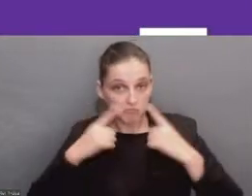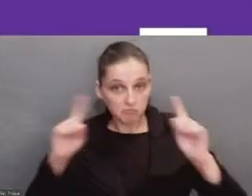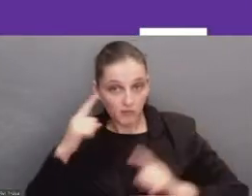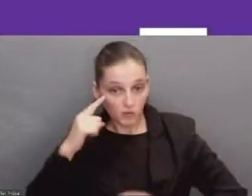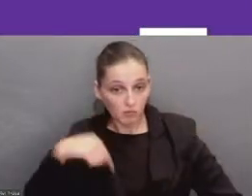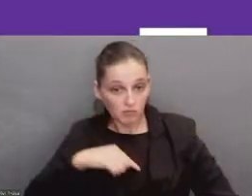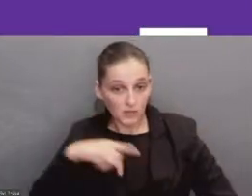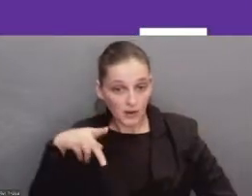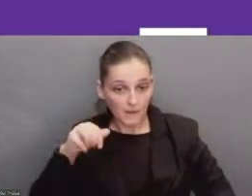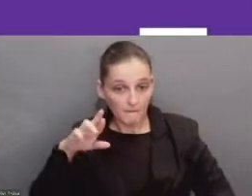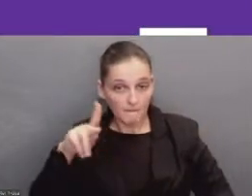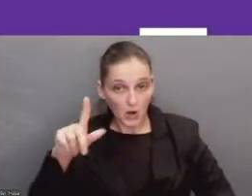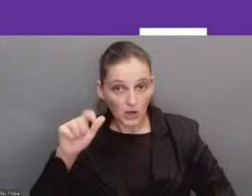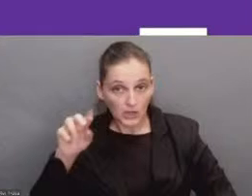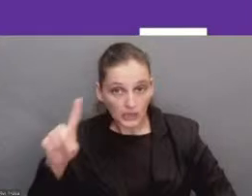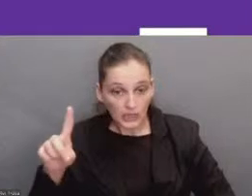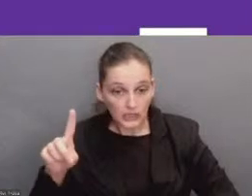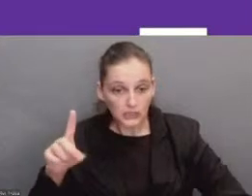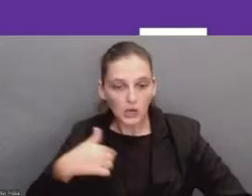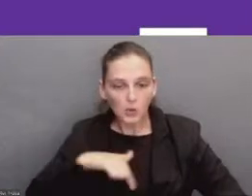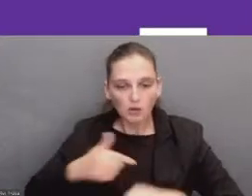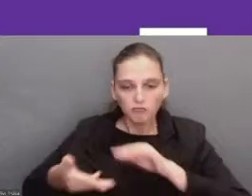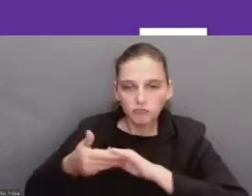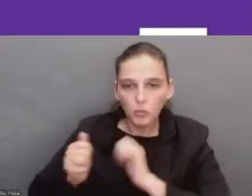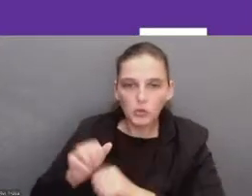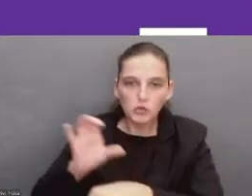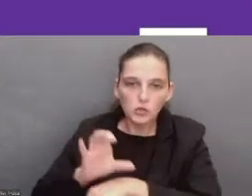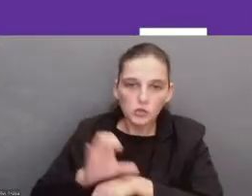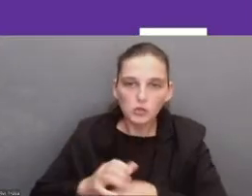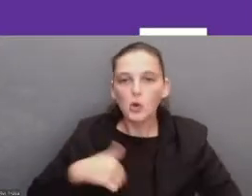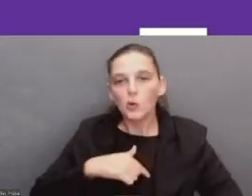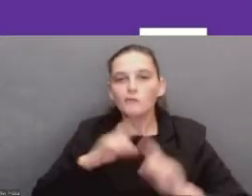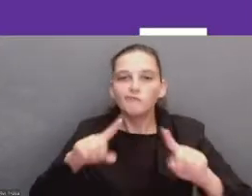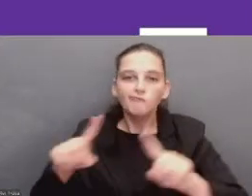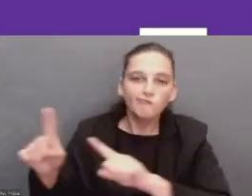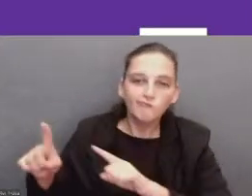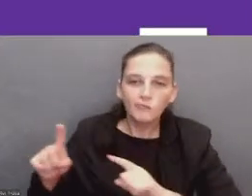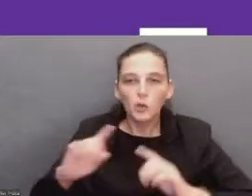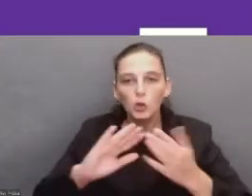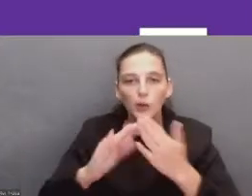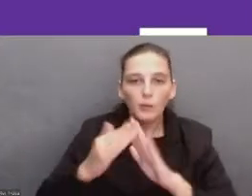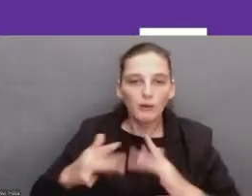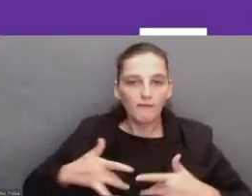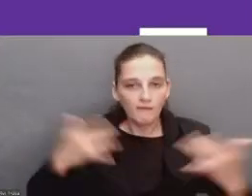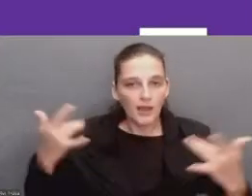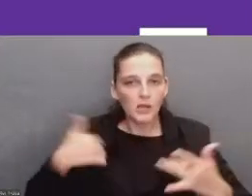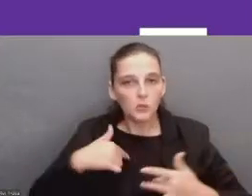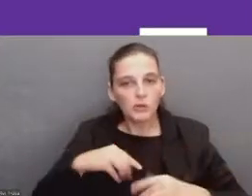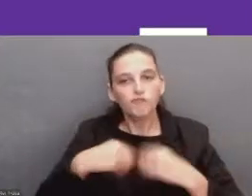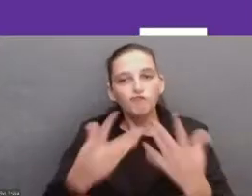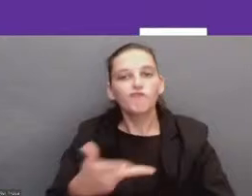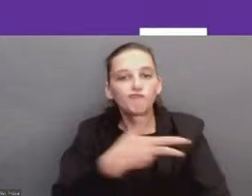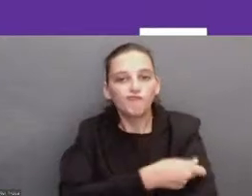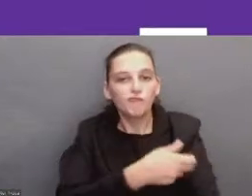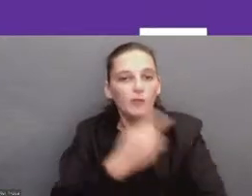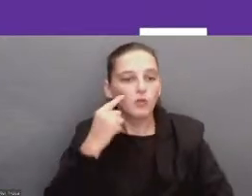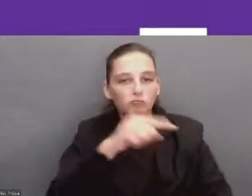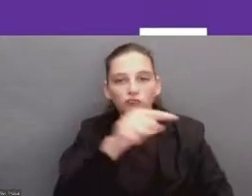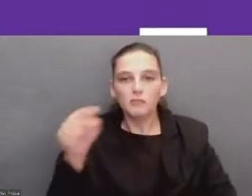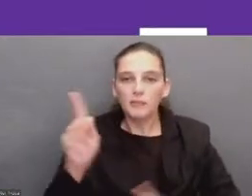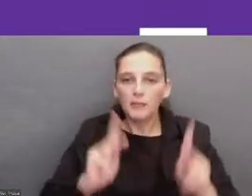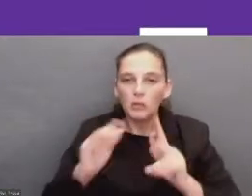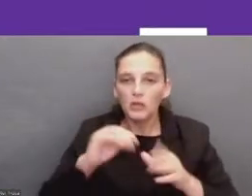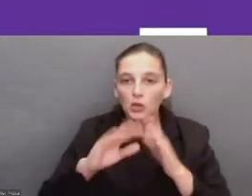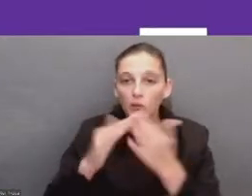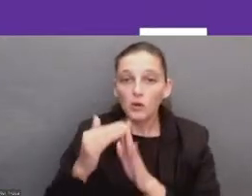partnering with churches, we have attended community events and vaccinated people in the community. Also, public service announcements